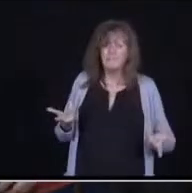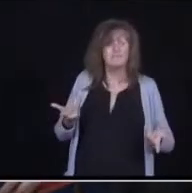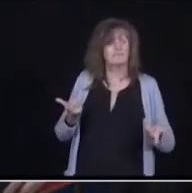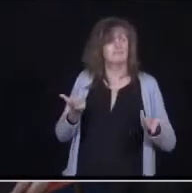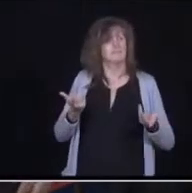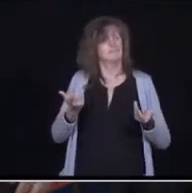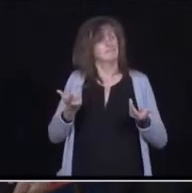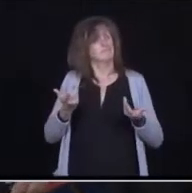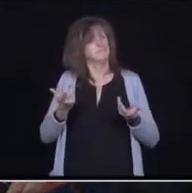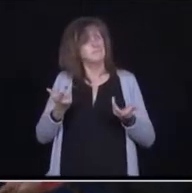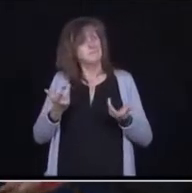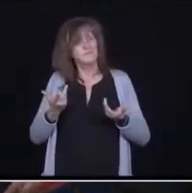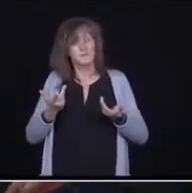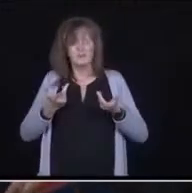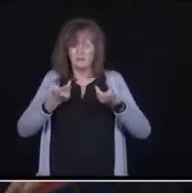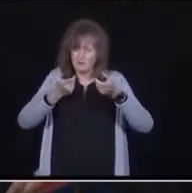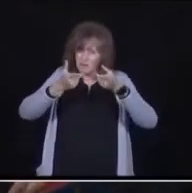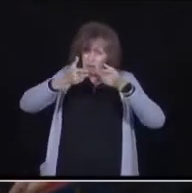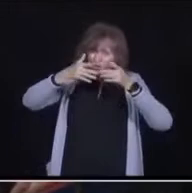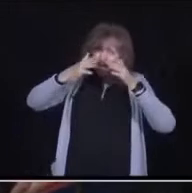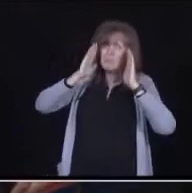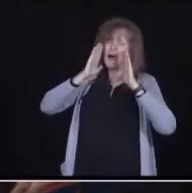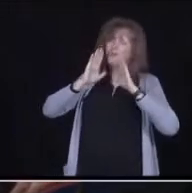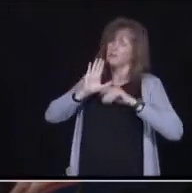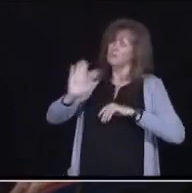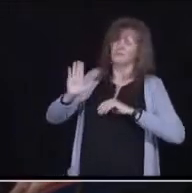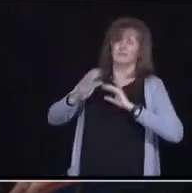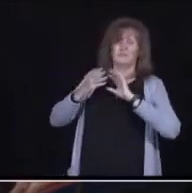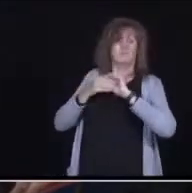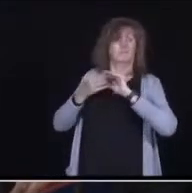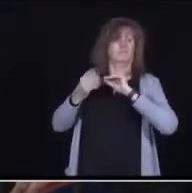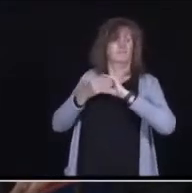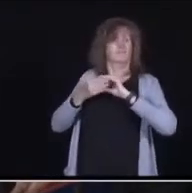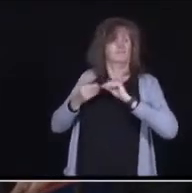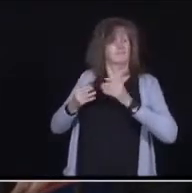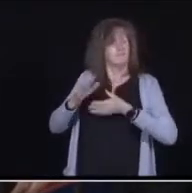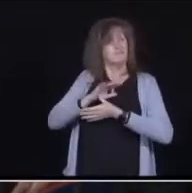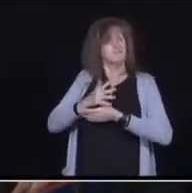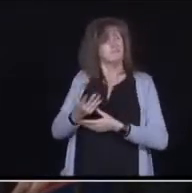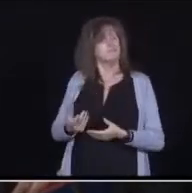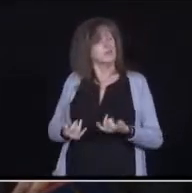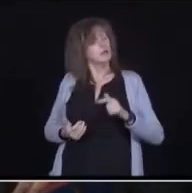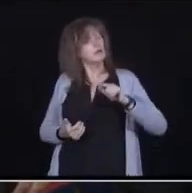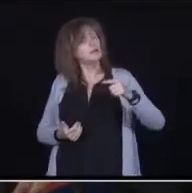listen to the doc there. Okay, next question.